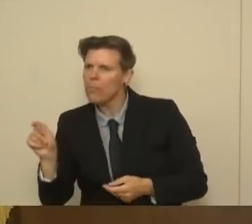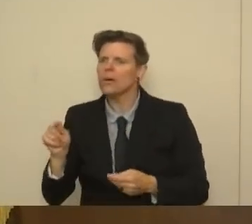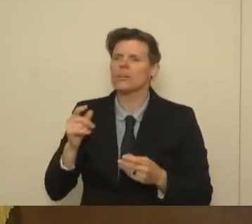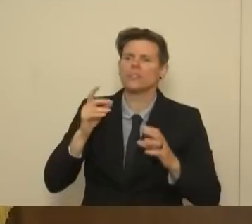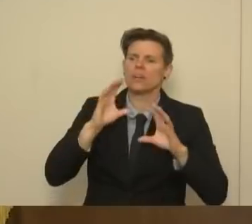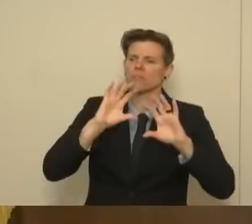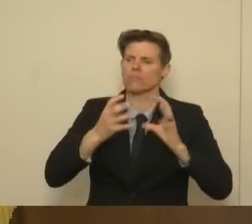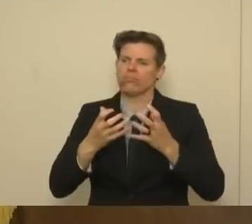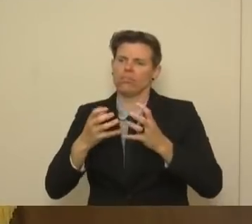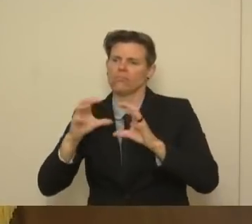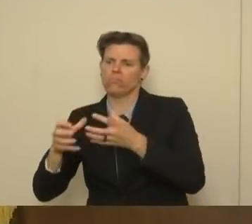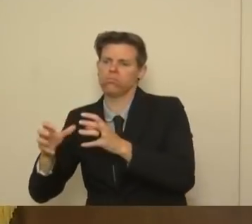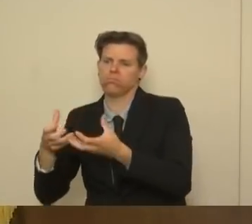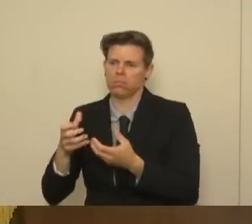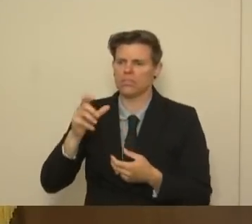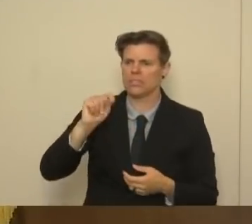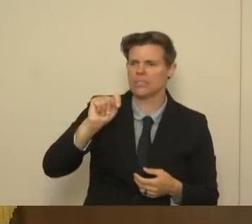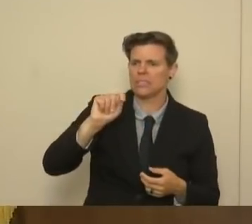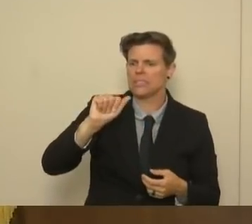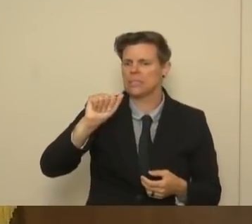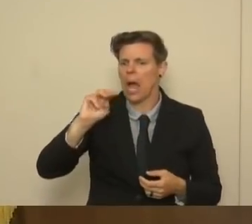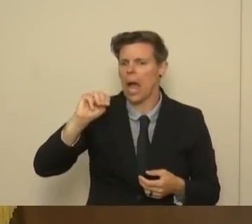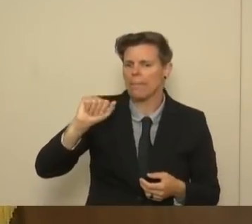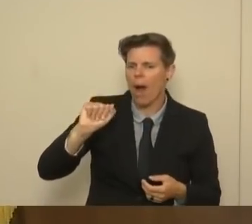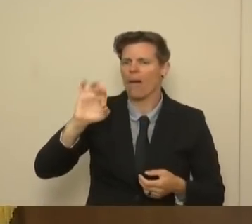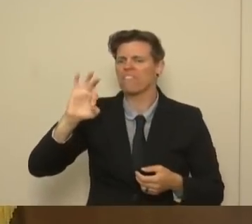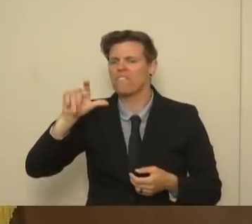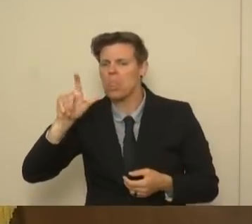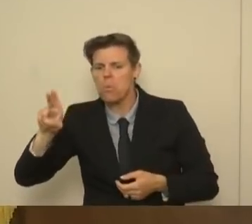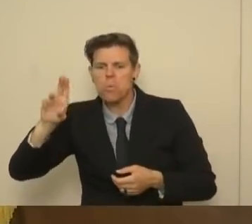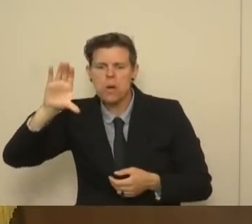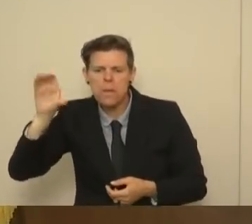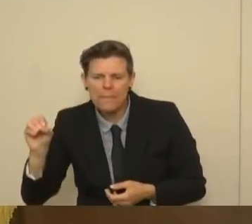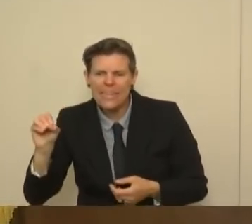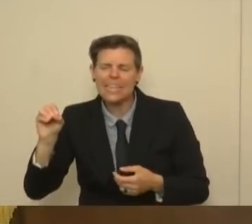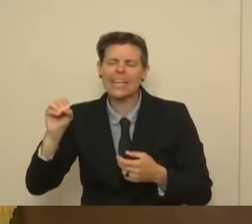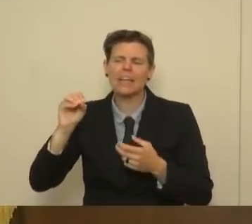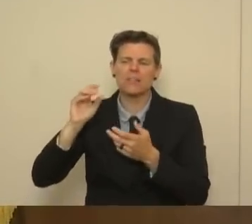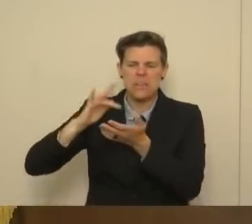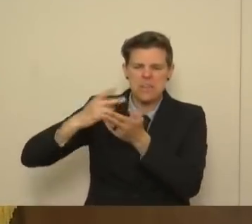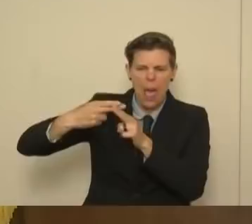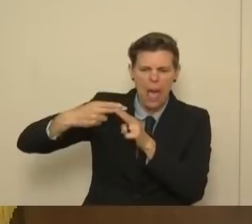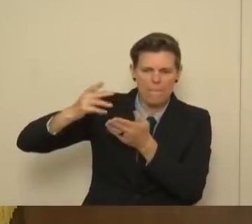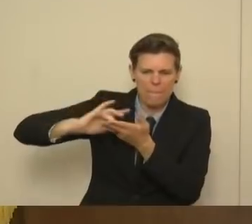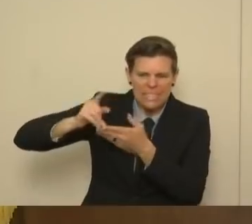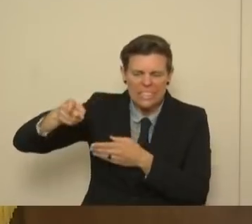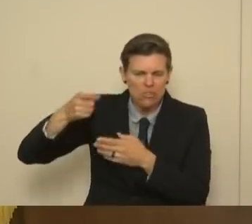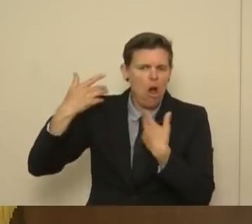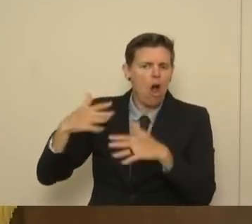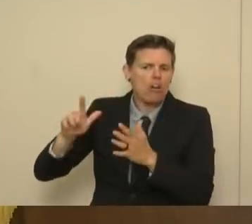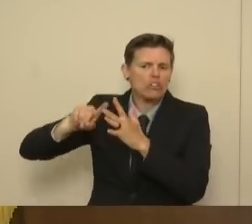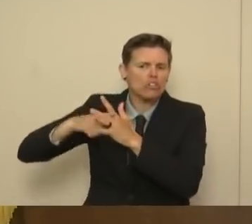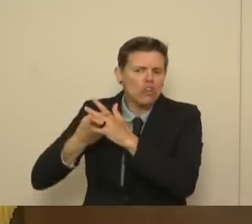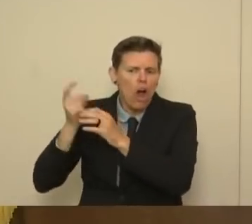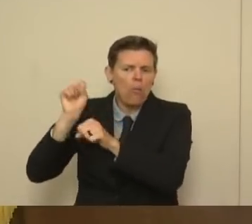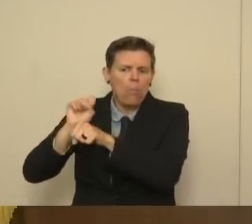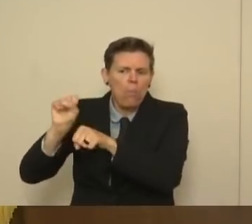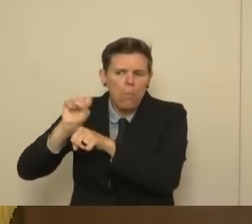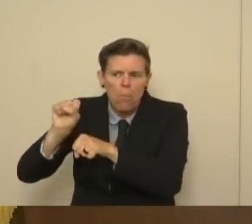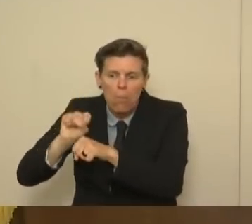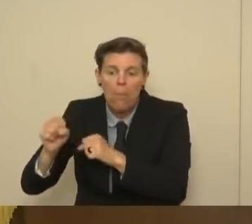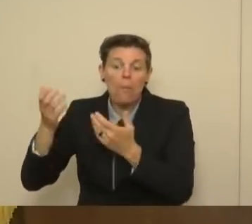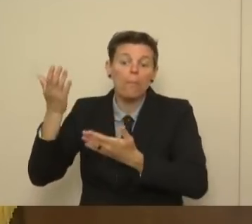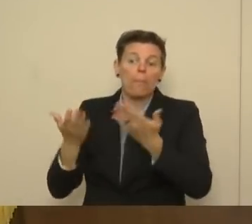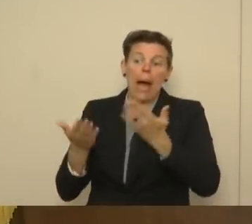be other distribution components for dealing with COVID, and may not all be a vaccine, or I guess we could call it